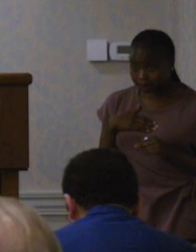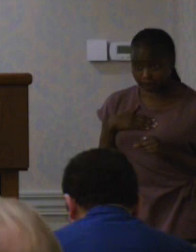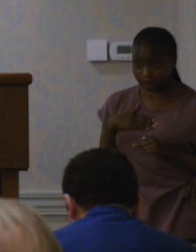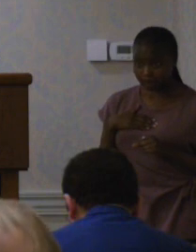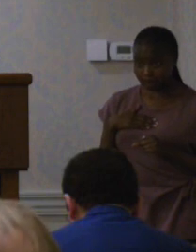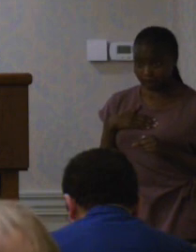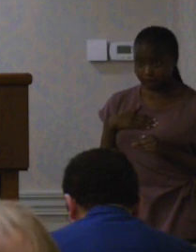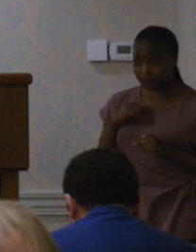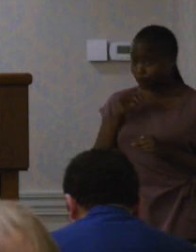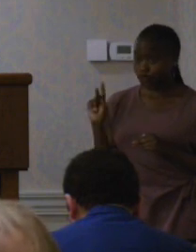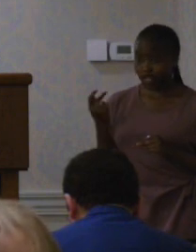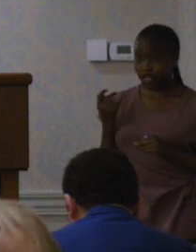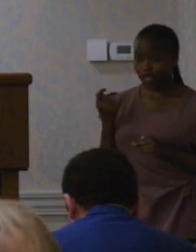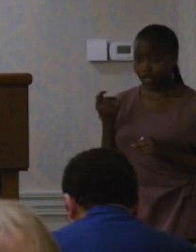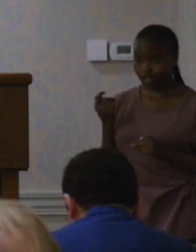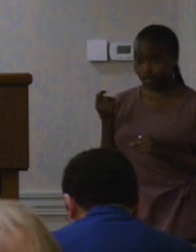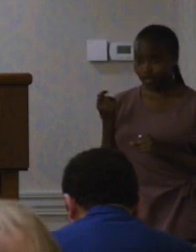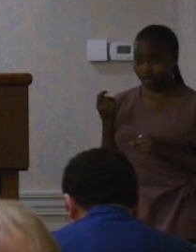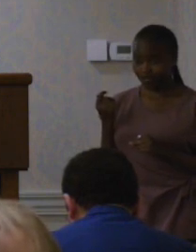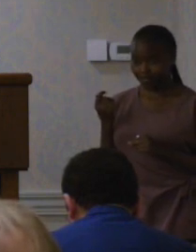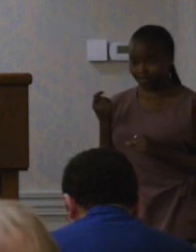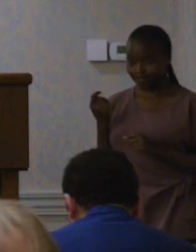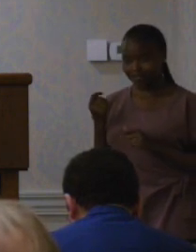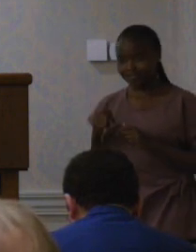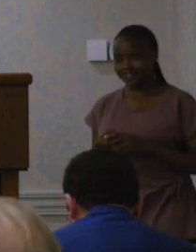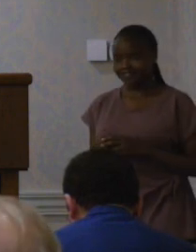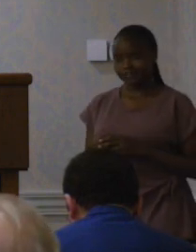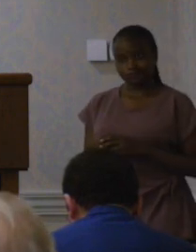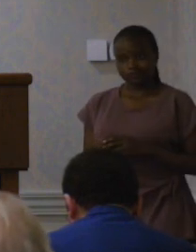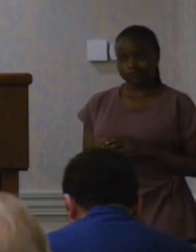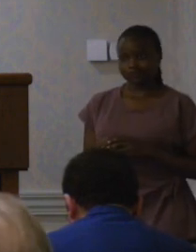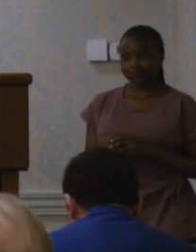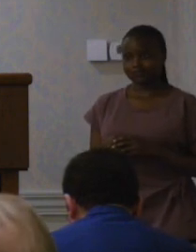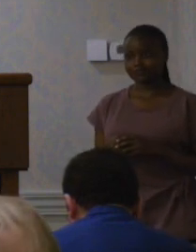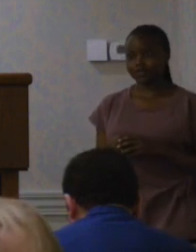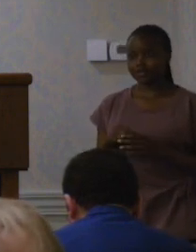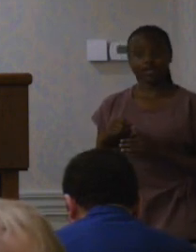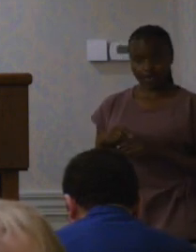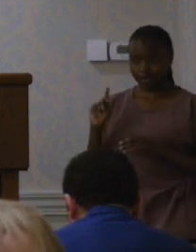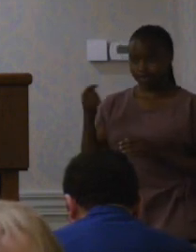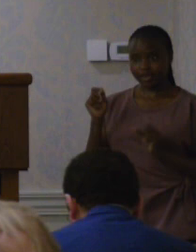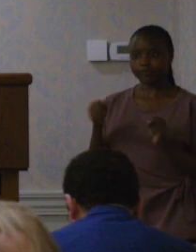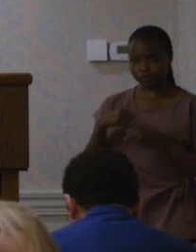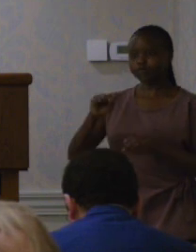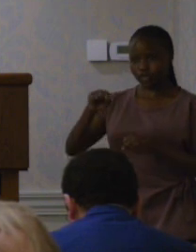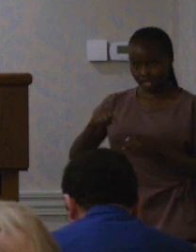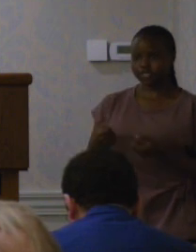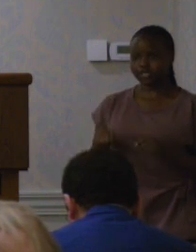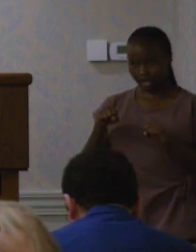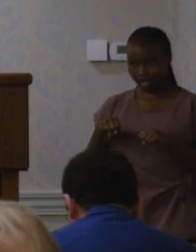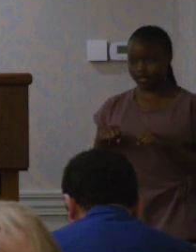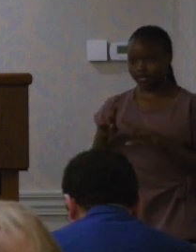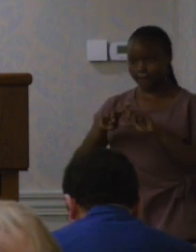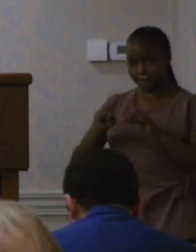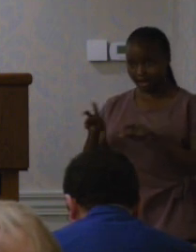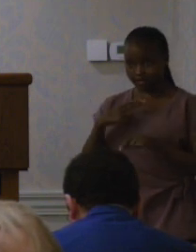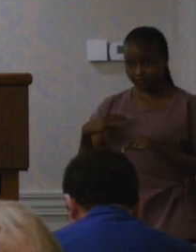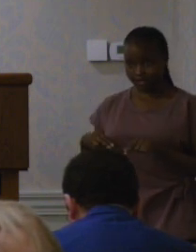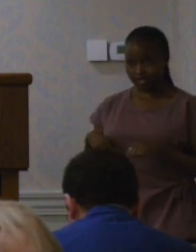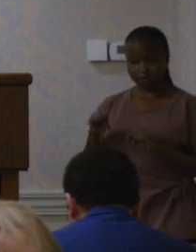who decides and what the need is. Basically, in the coach concept, there are tools